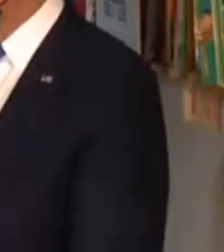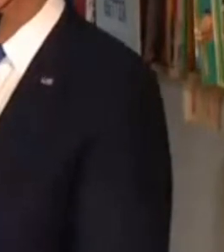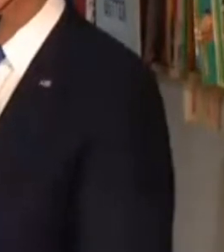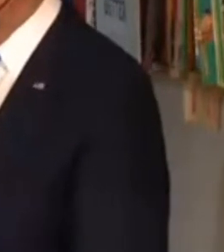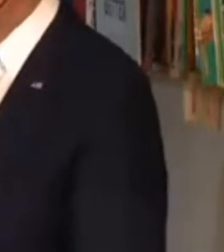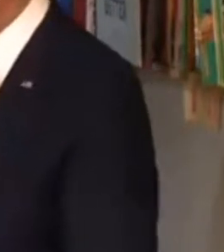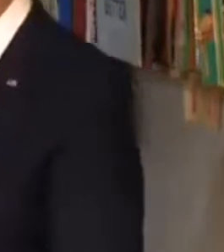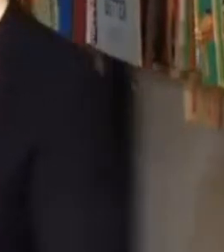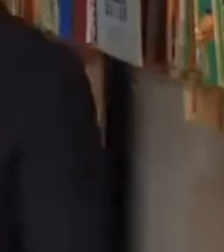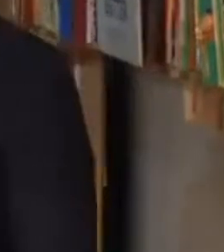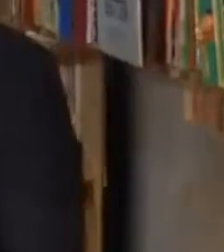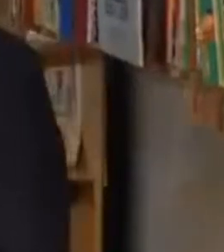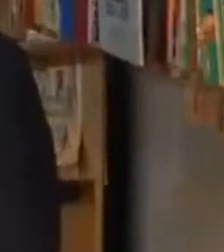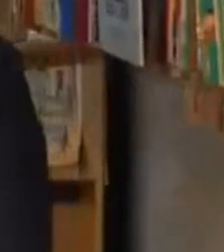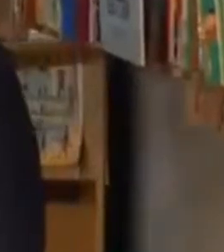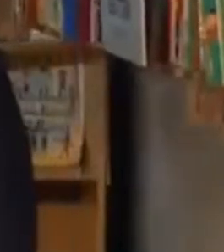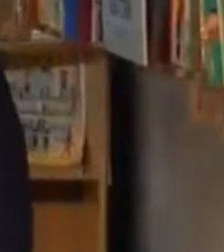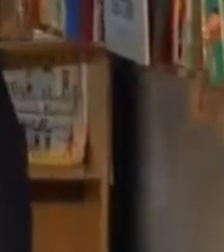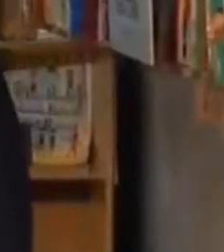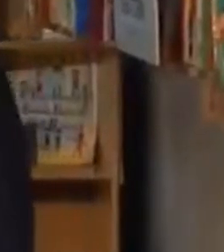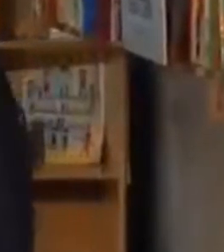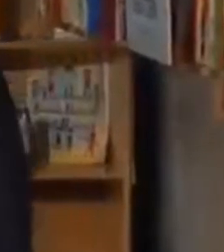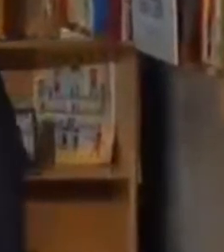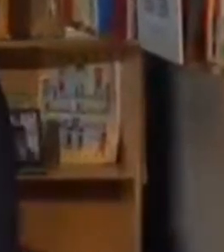Center. Thank you.